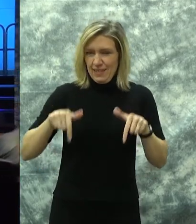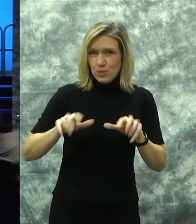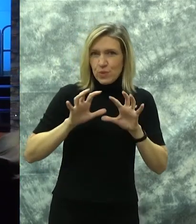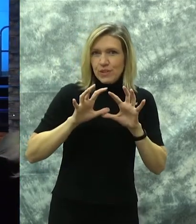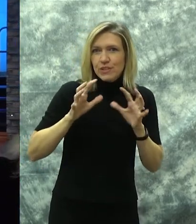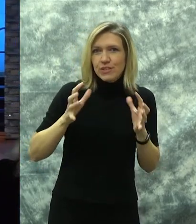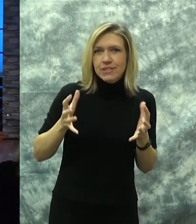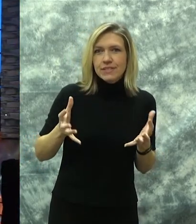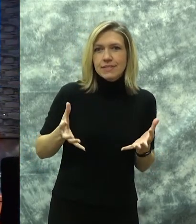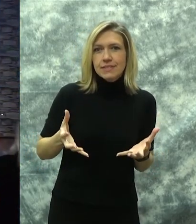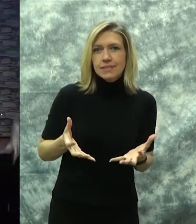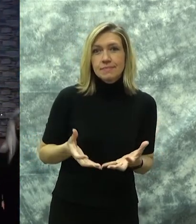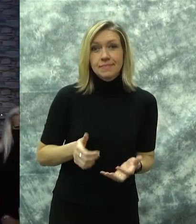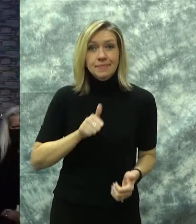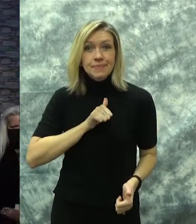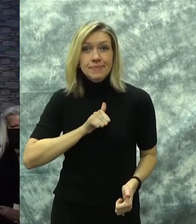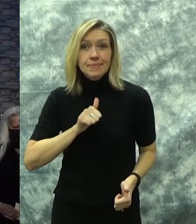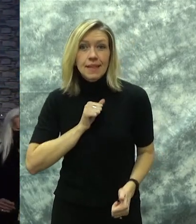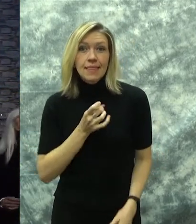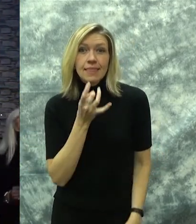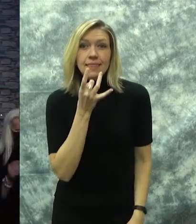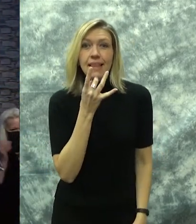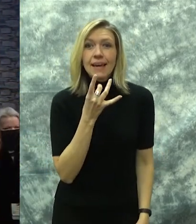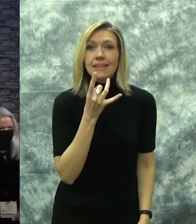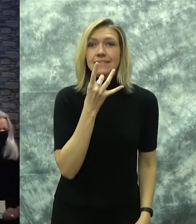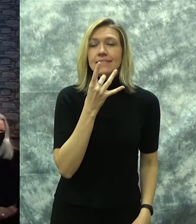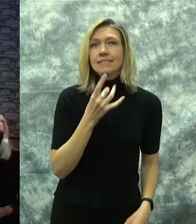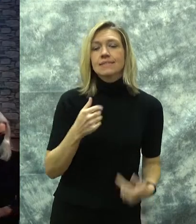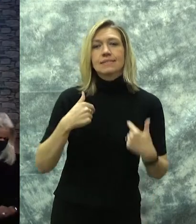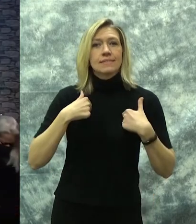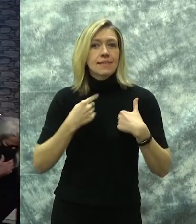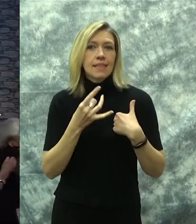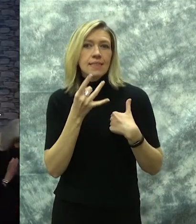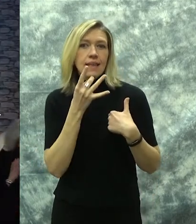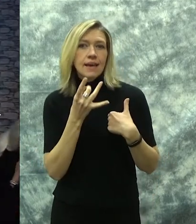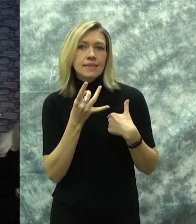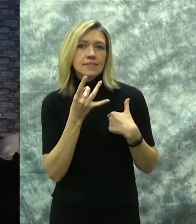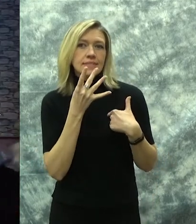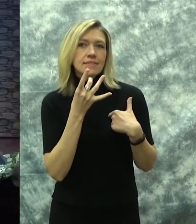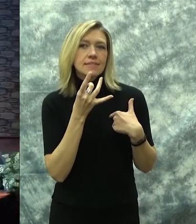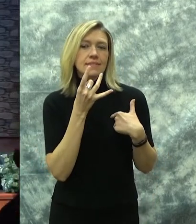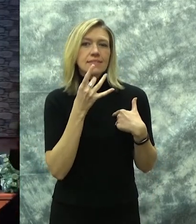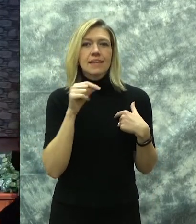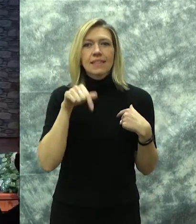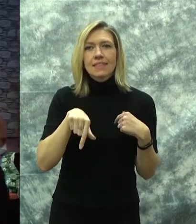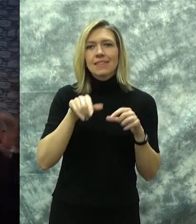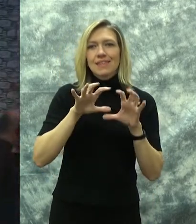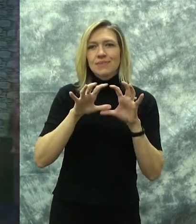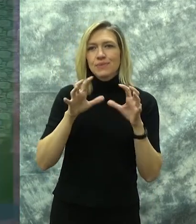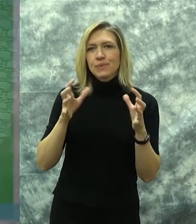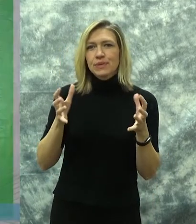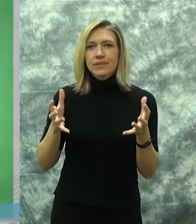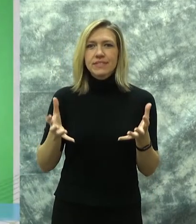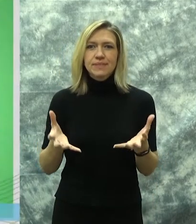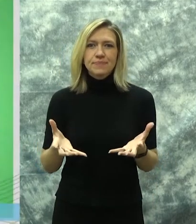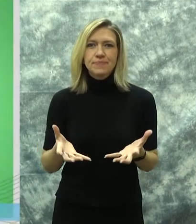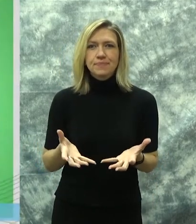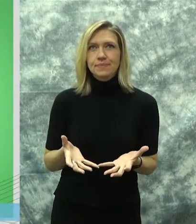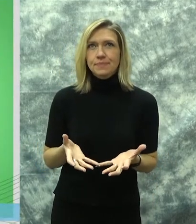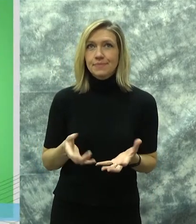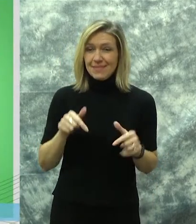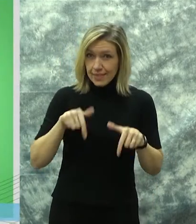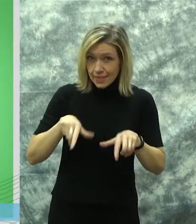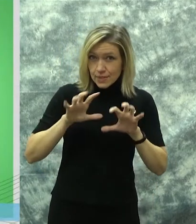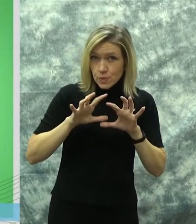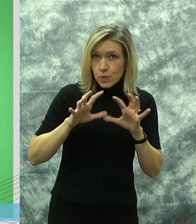world, I am a light. I am a light in this world. In